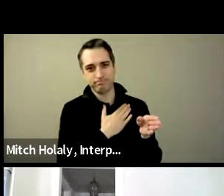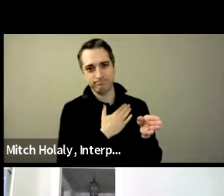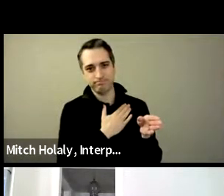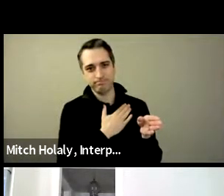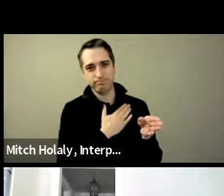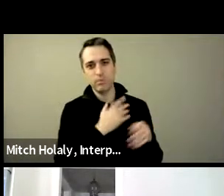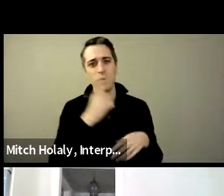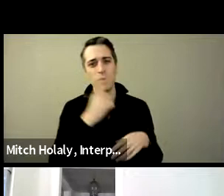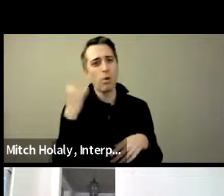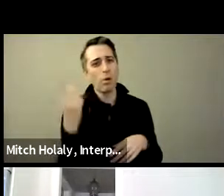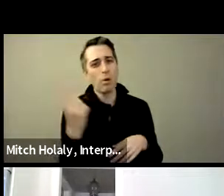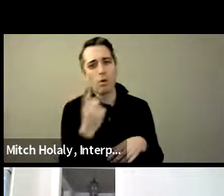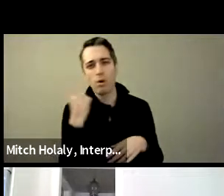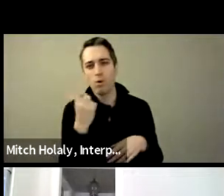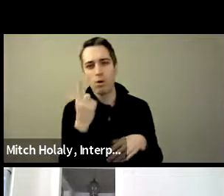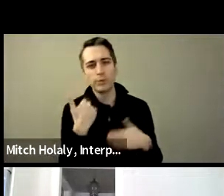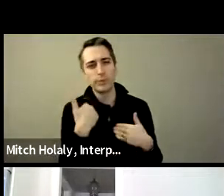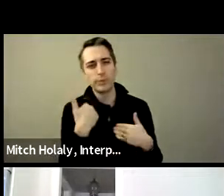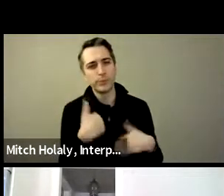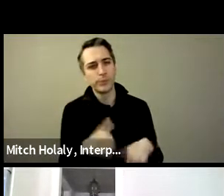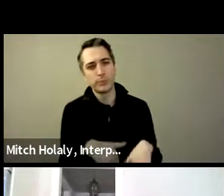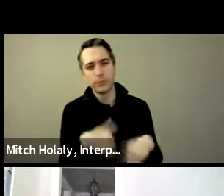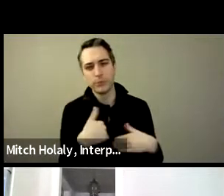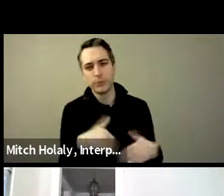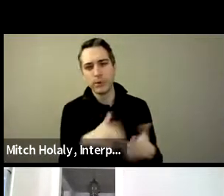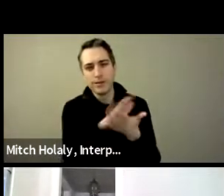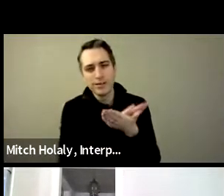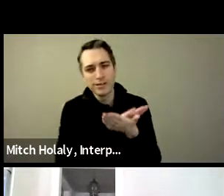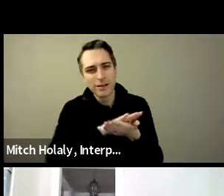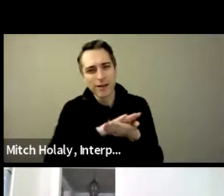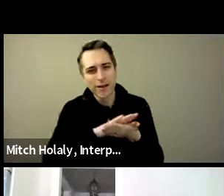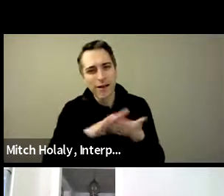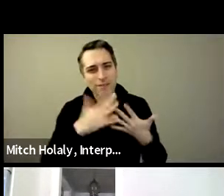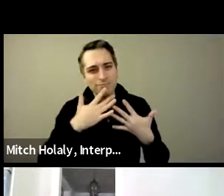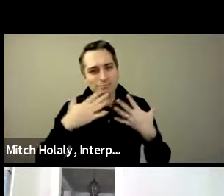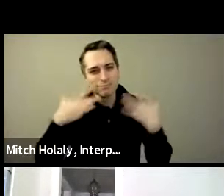very kind and understanding with attorneys, and very,